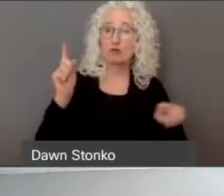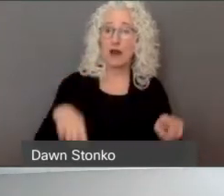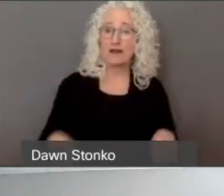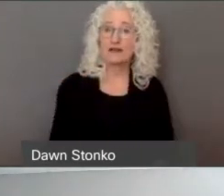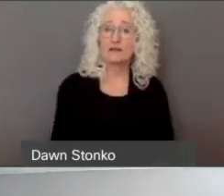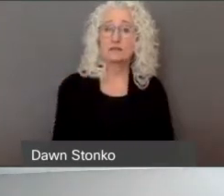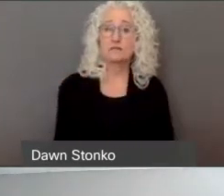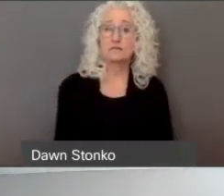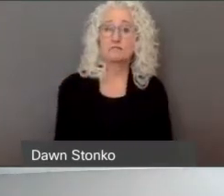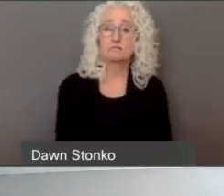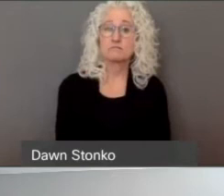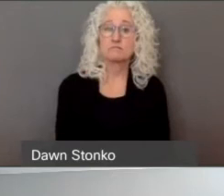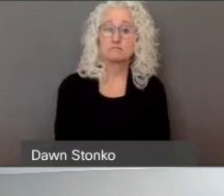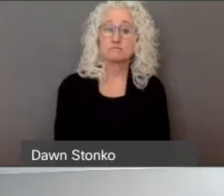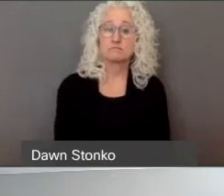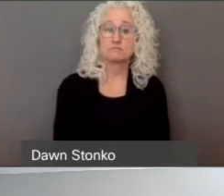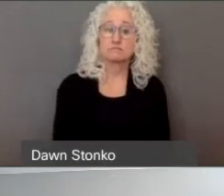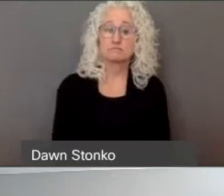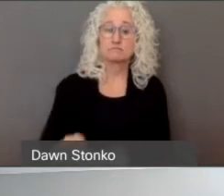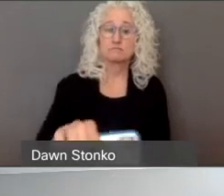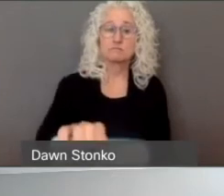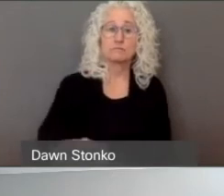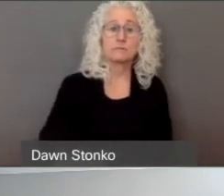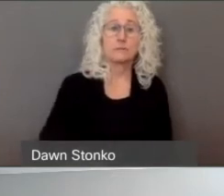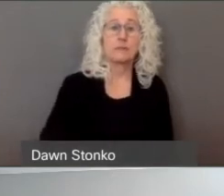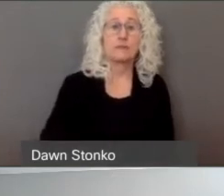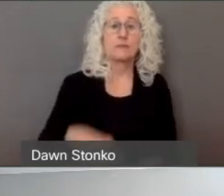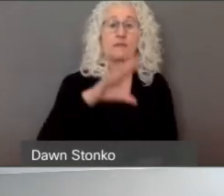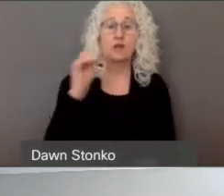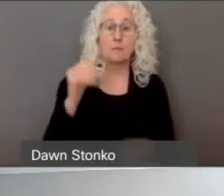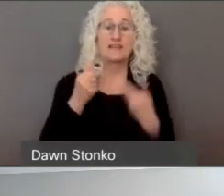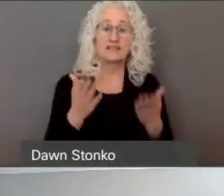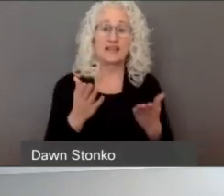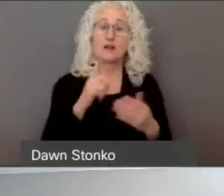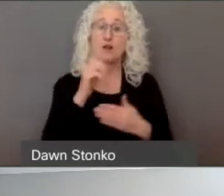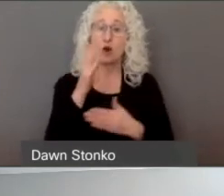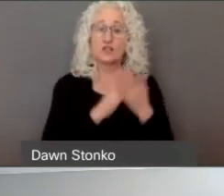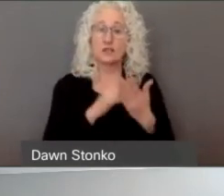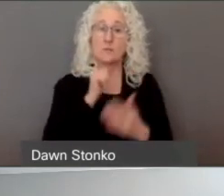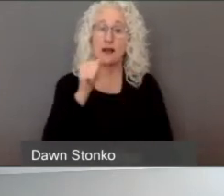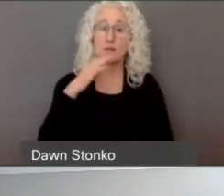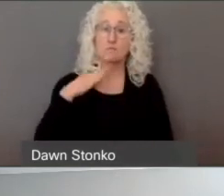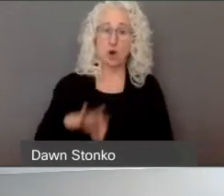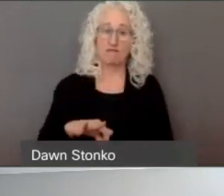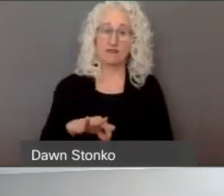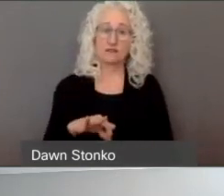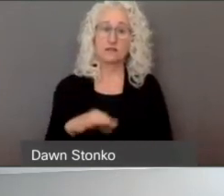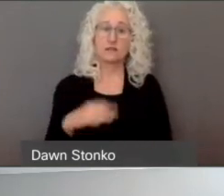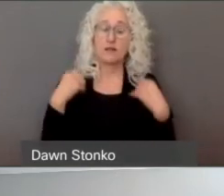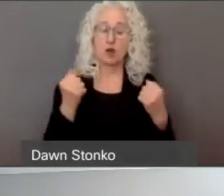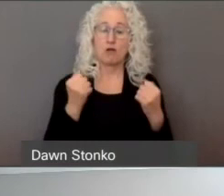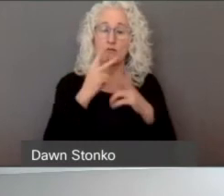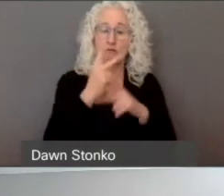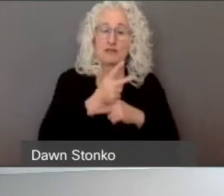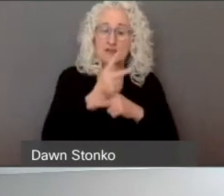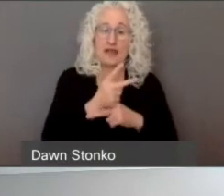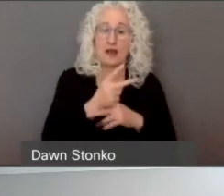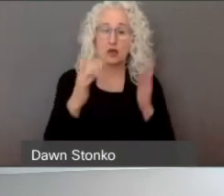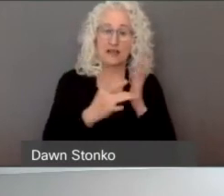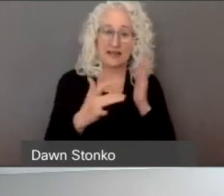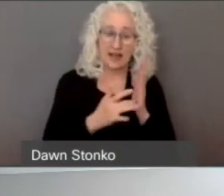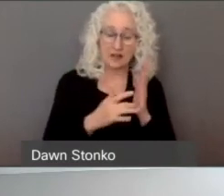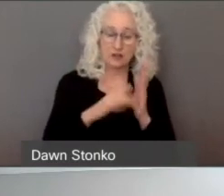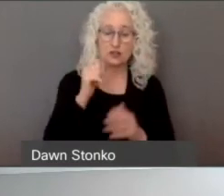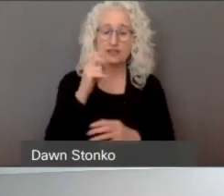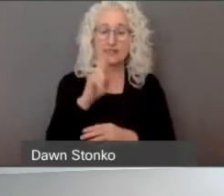of companies that that are there. There are some nonprofits. There's healthcare, technology, cybersecurity, some